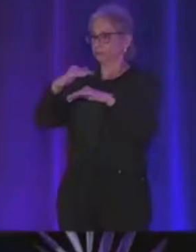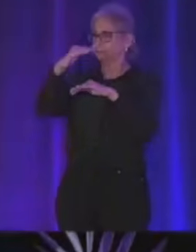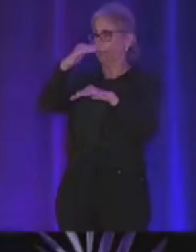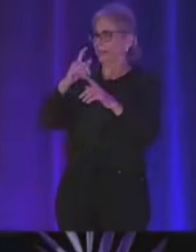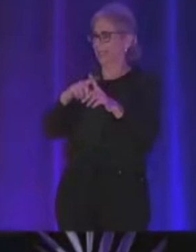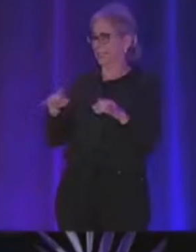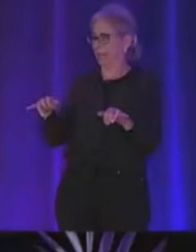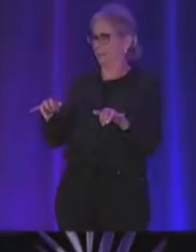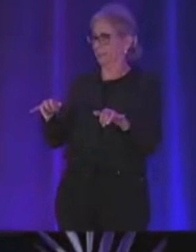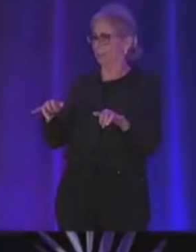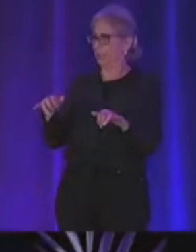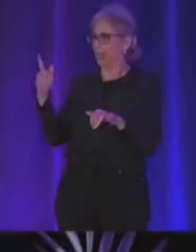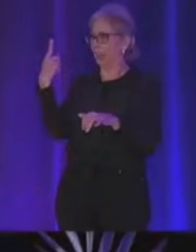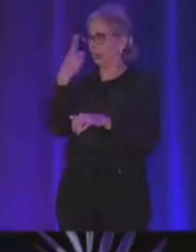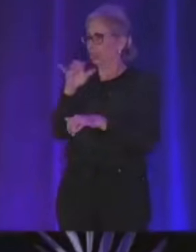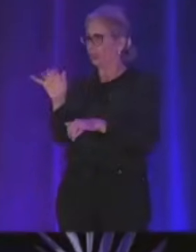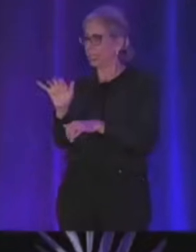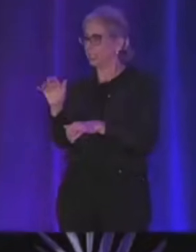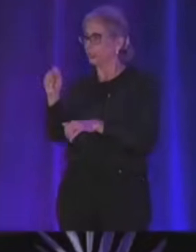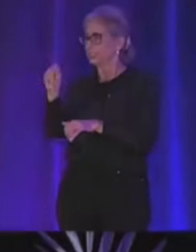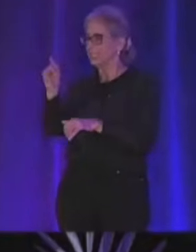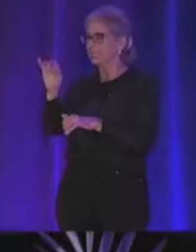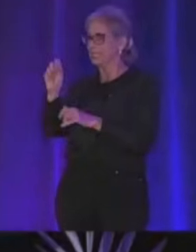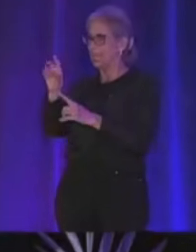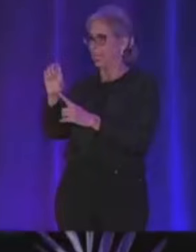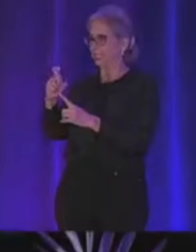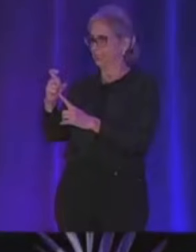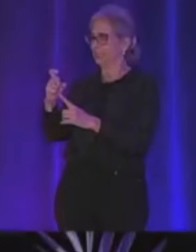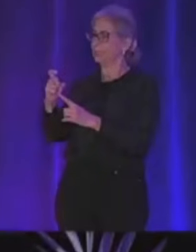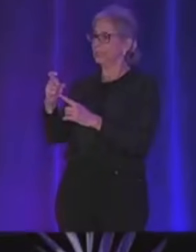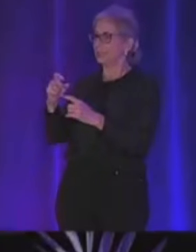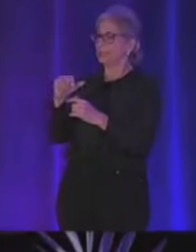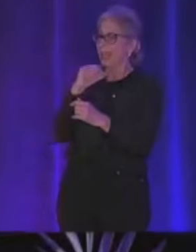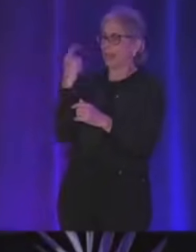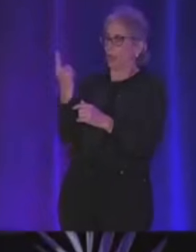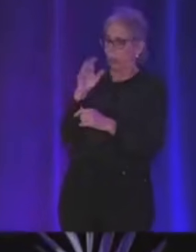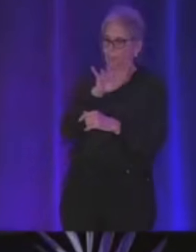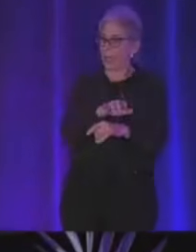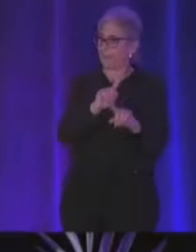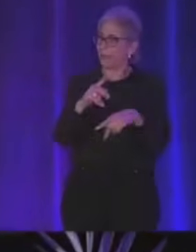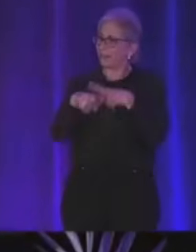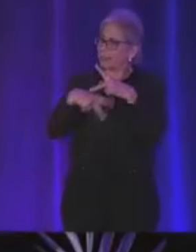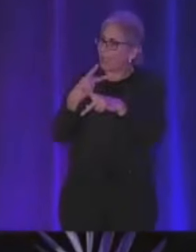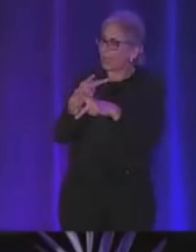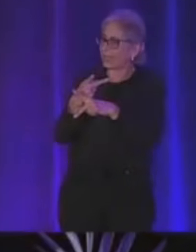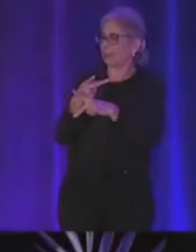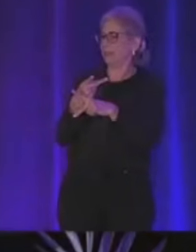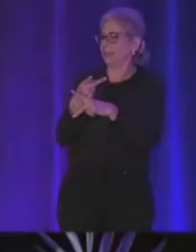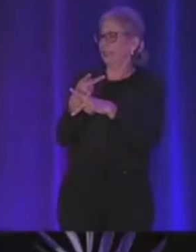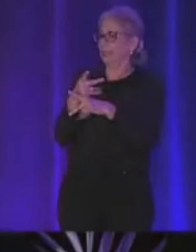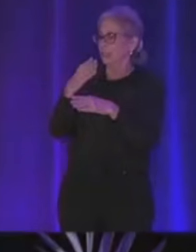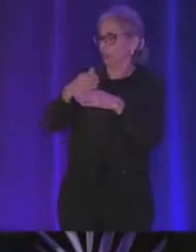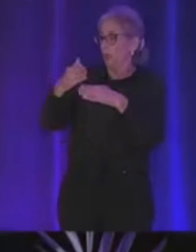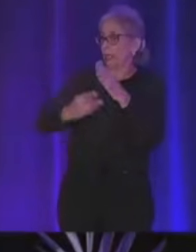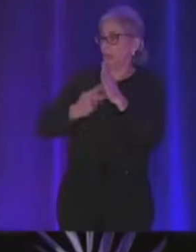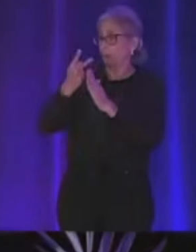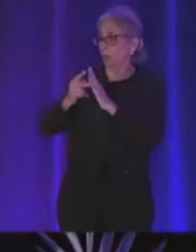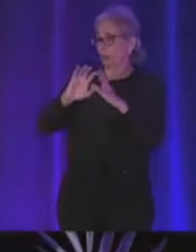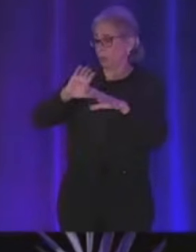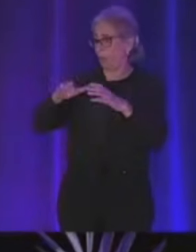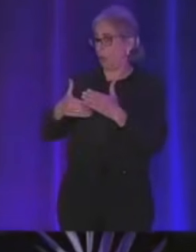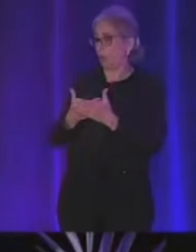just looking at your syntax. Whereas TypeScript is looking not just at your syntax, but the types, understanding your program as a whole,